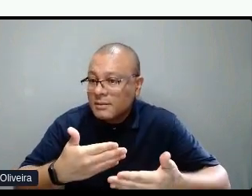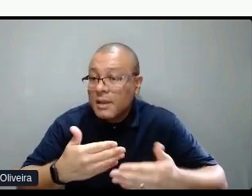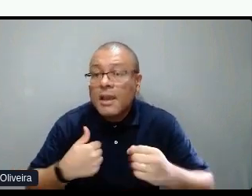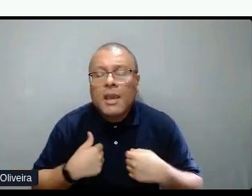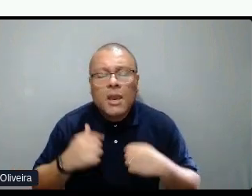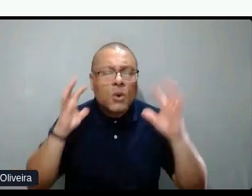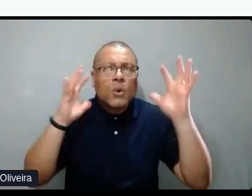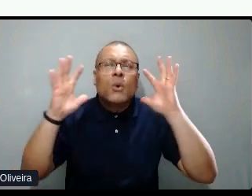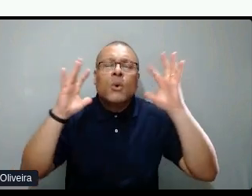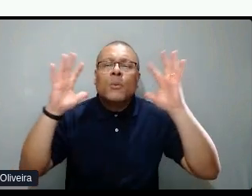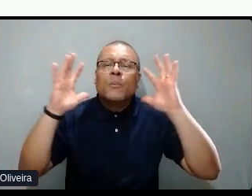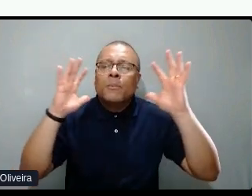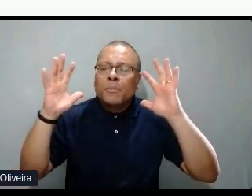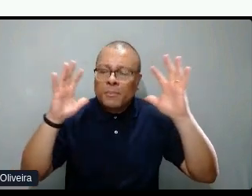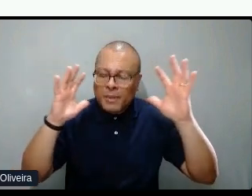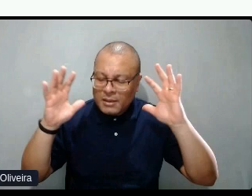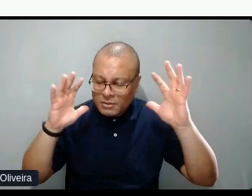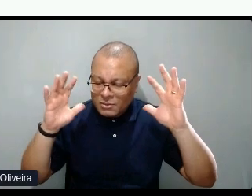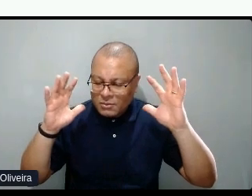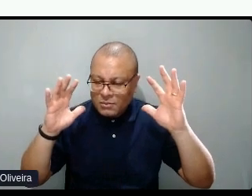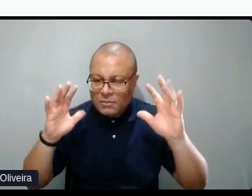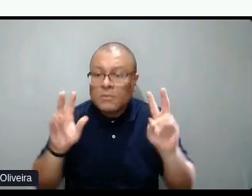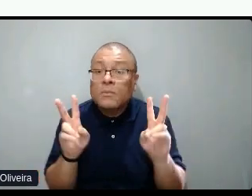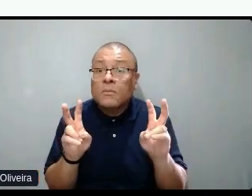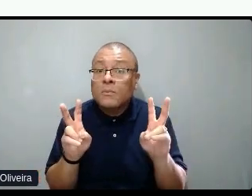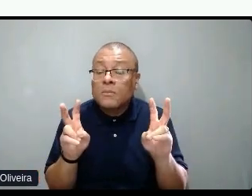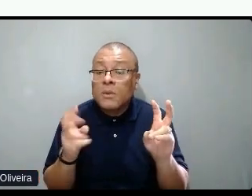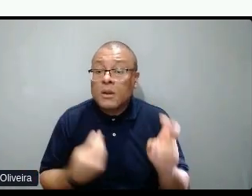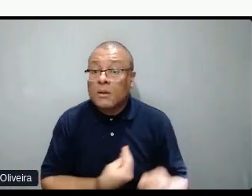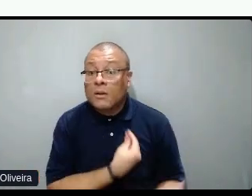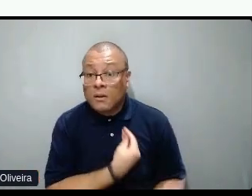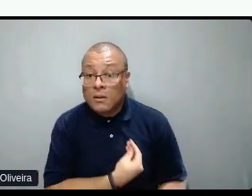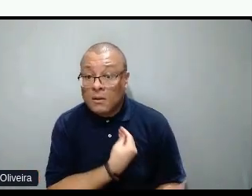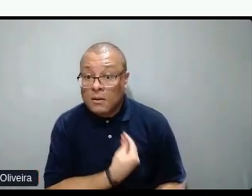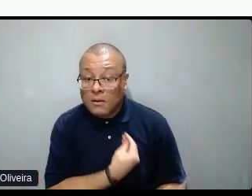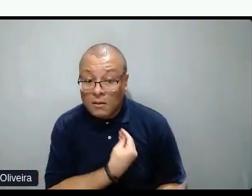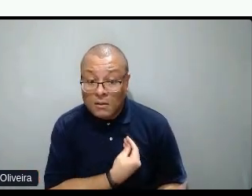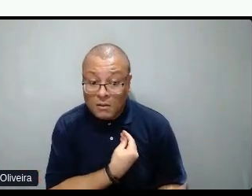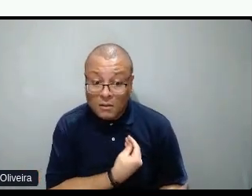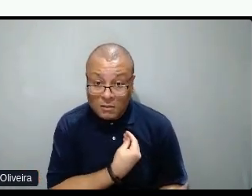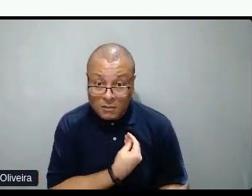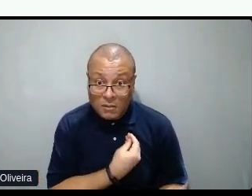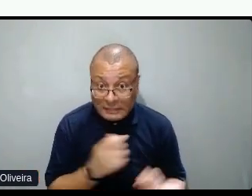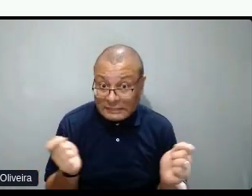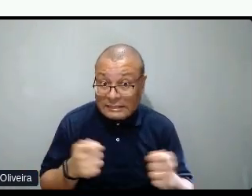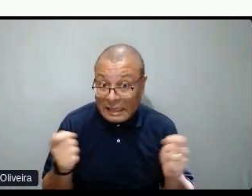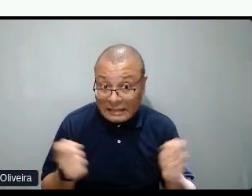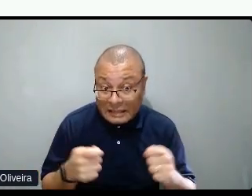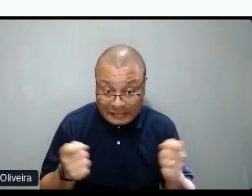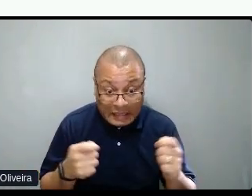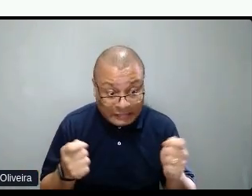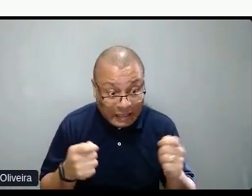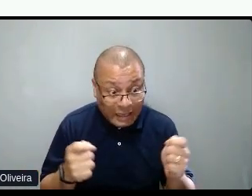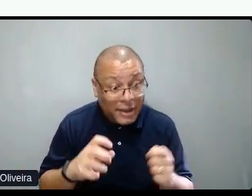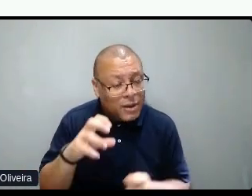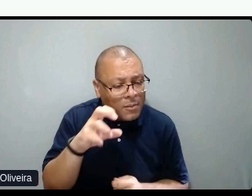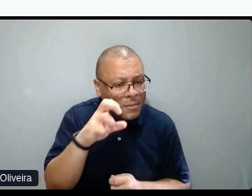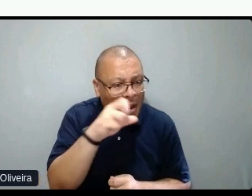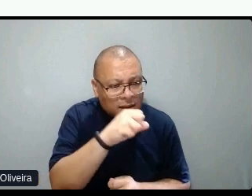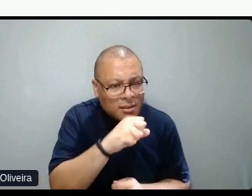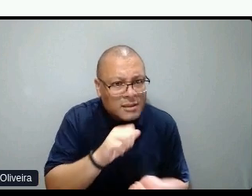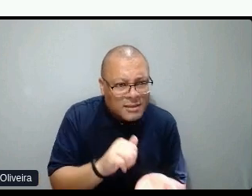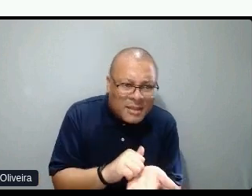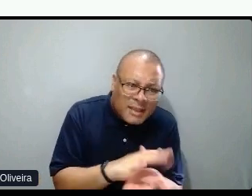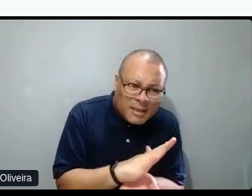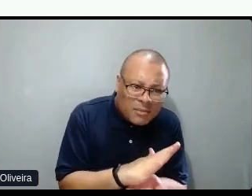we fear are not just stuff like being fired, but it can also being bullied. It can be losing your